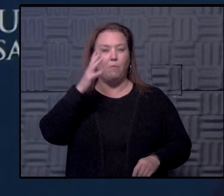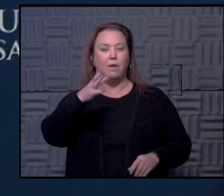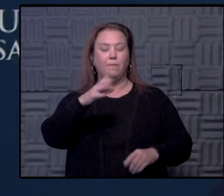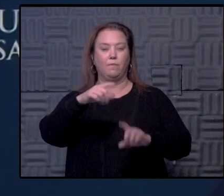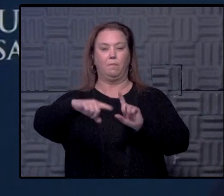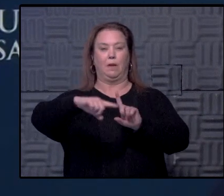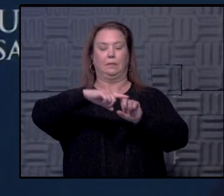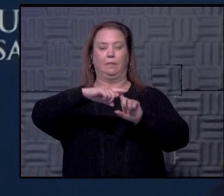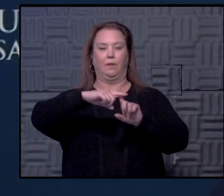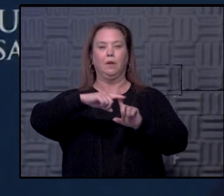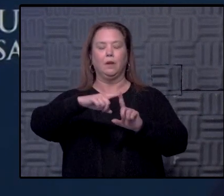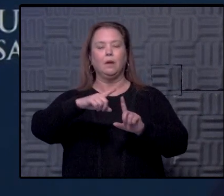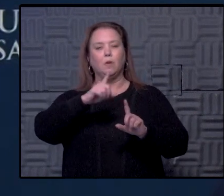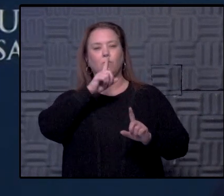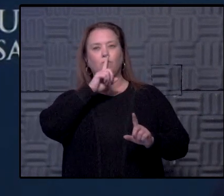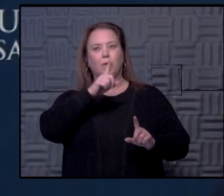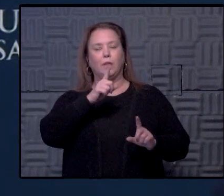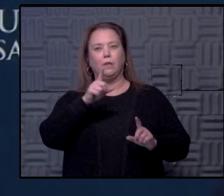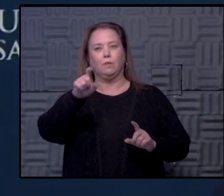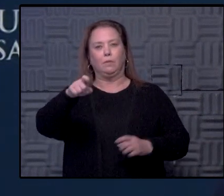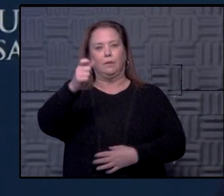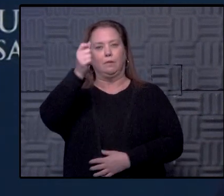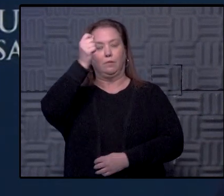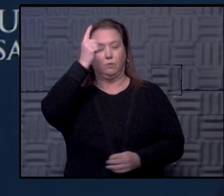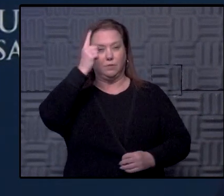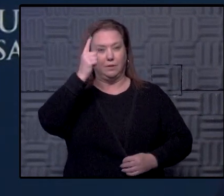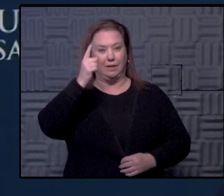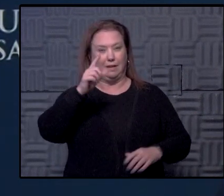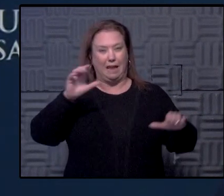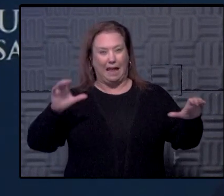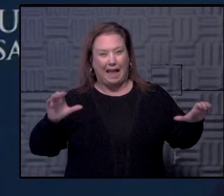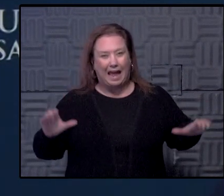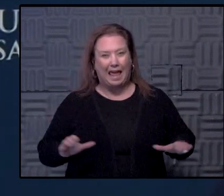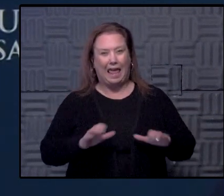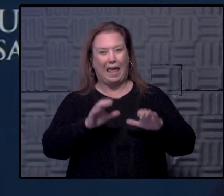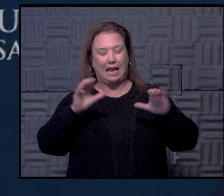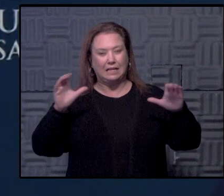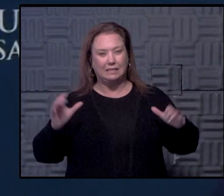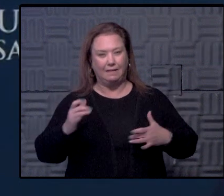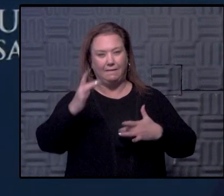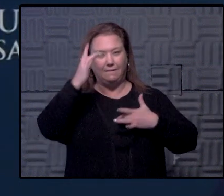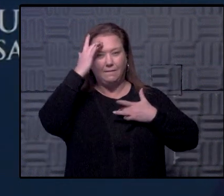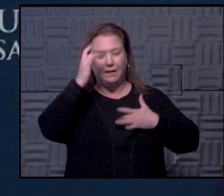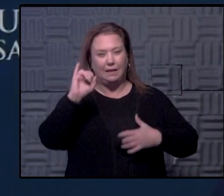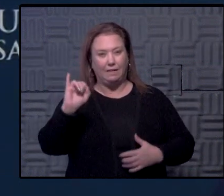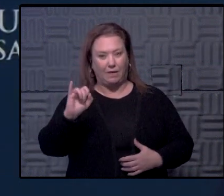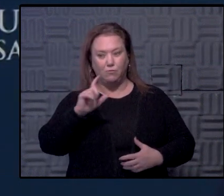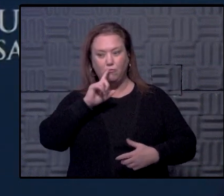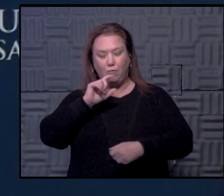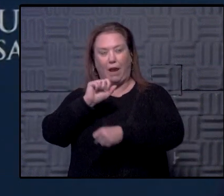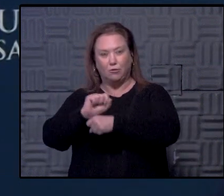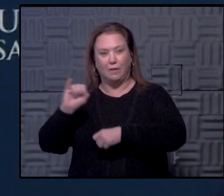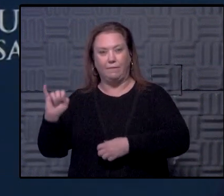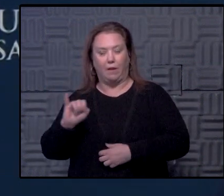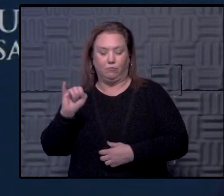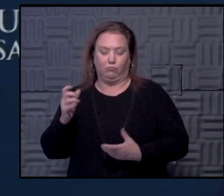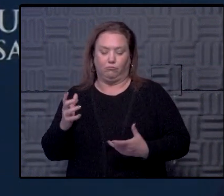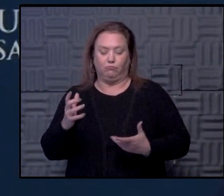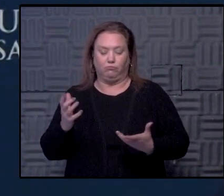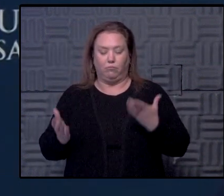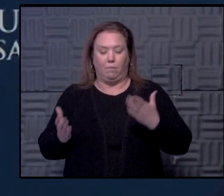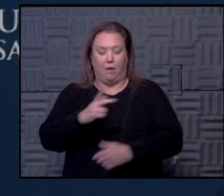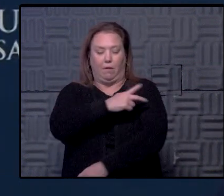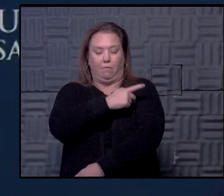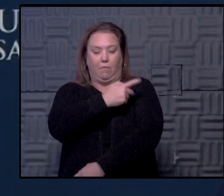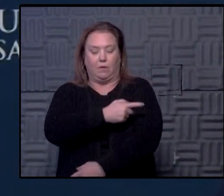test, is really understanding, is it an active infection? Are you truly infectious? Because we may have patients who